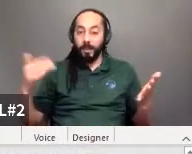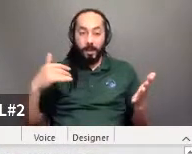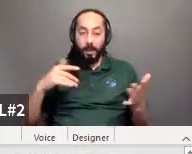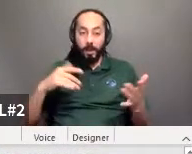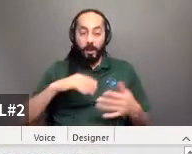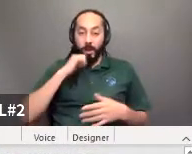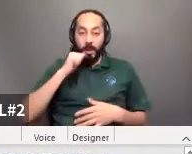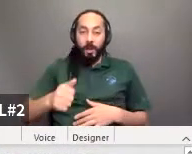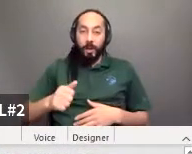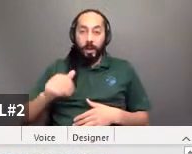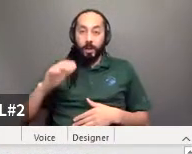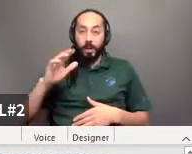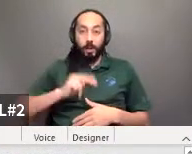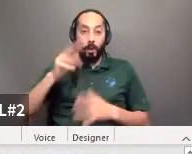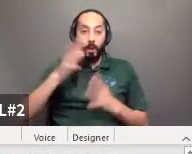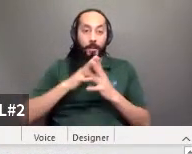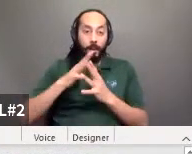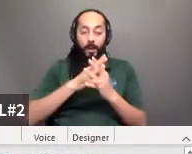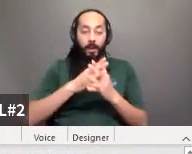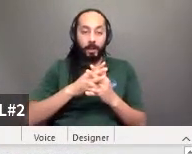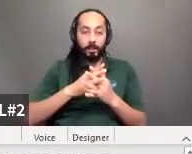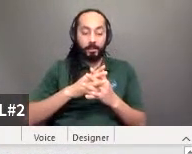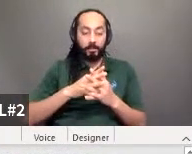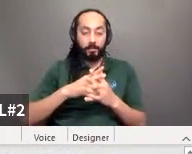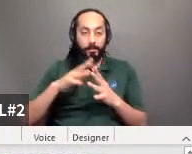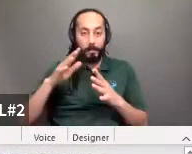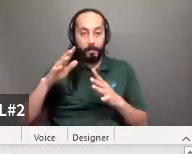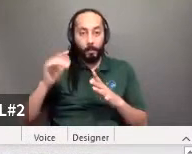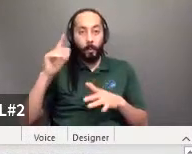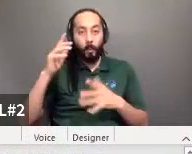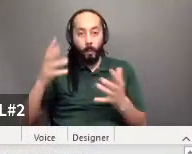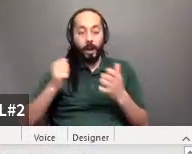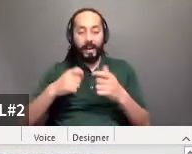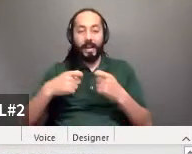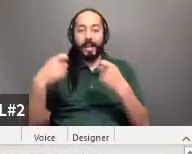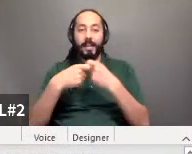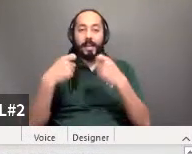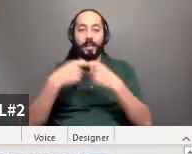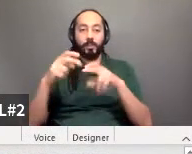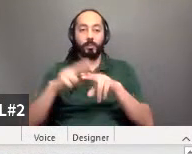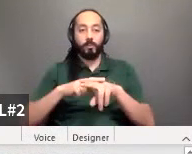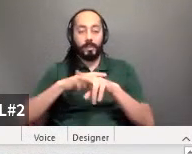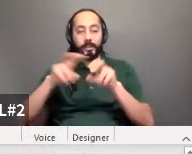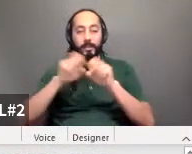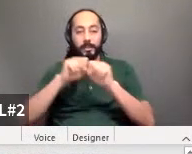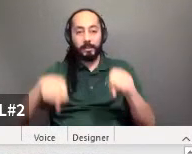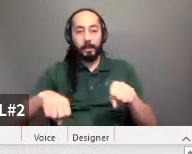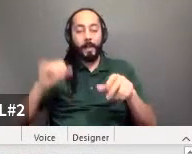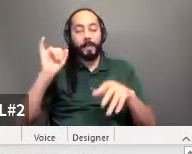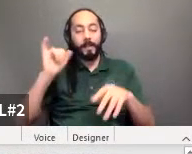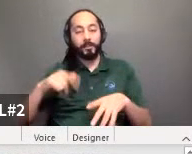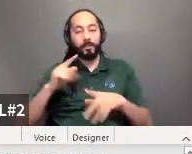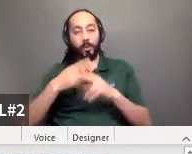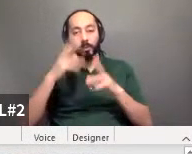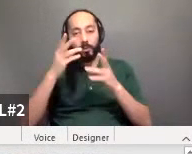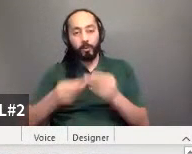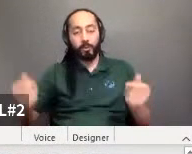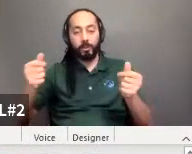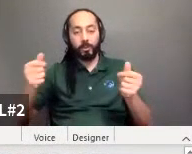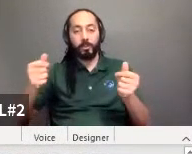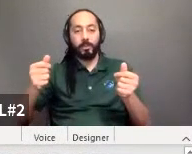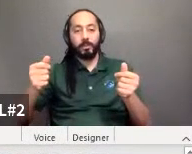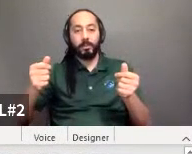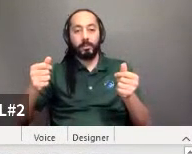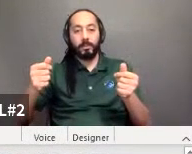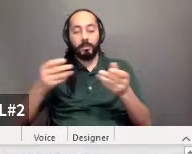continent that is not backwards with our rail system. We want an electric rail system. It's called solutionary rail. If you've got infrastructure, you should make it work.